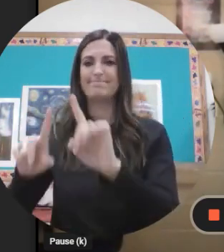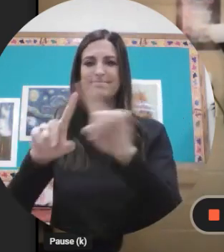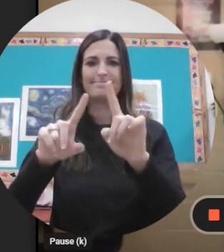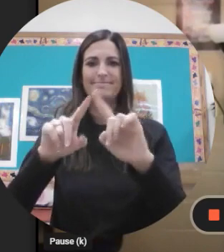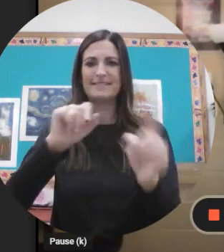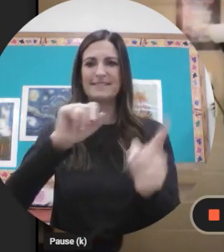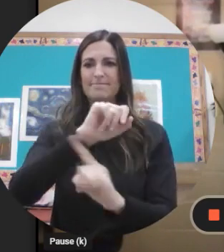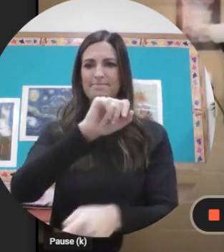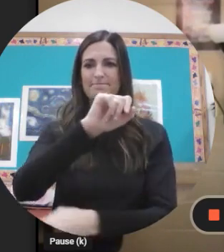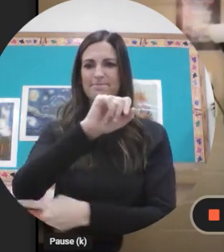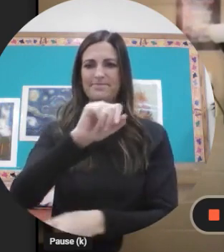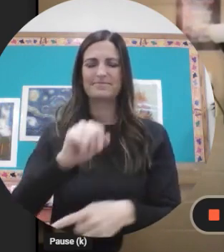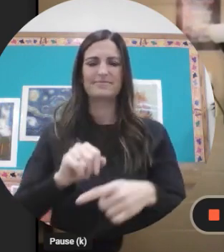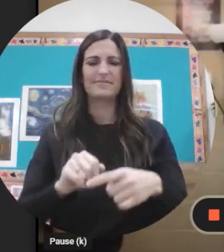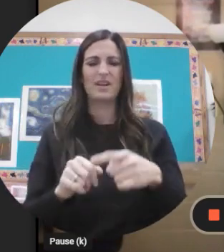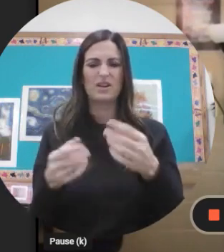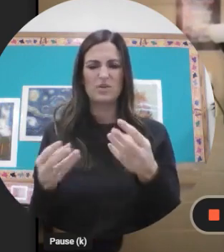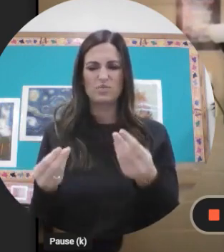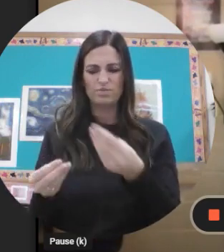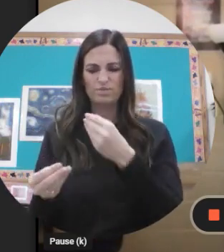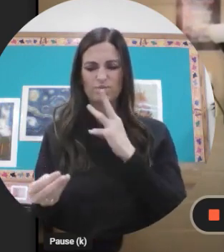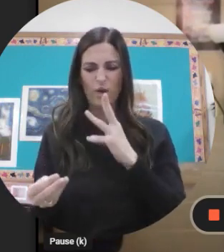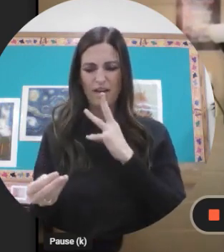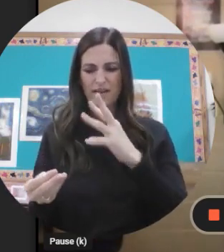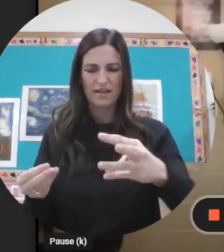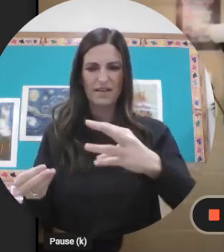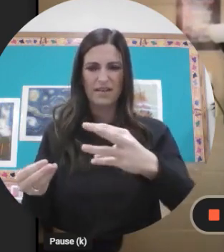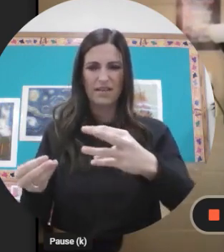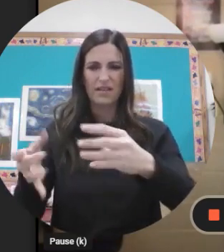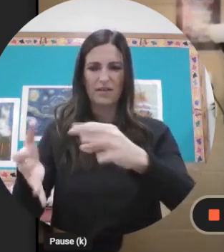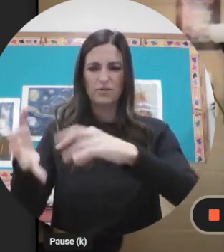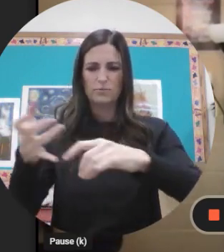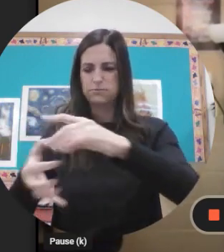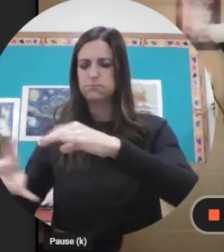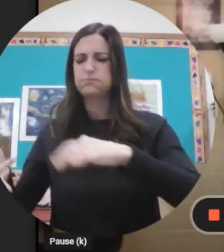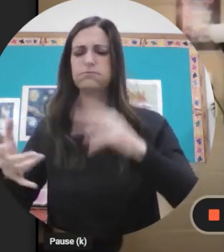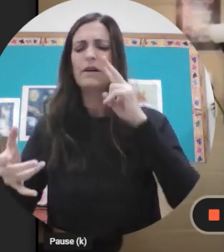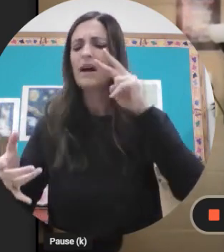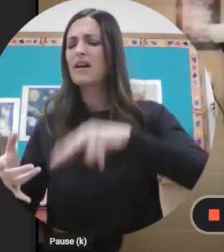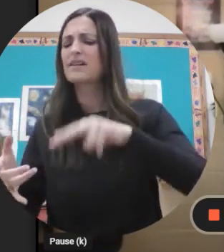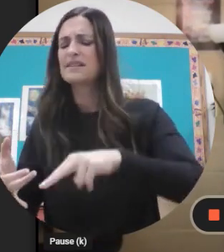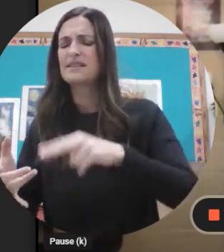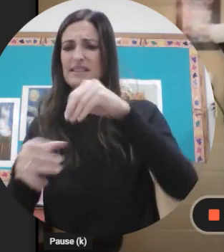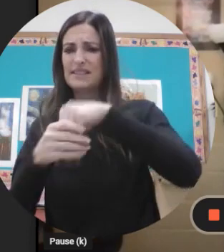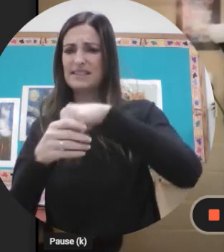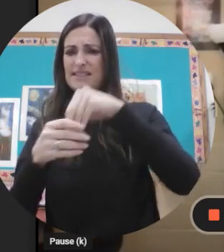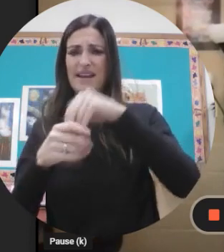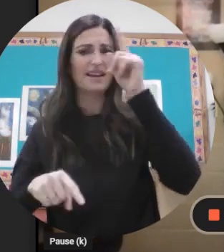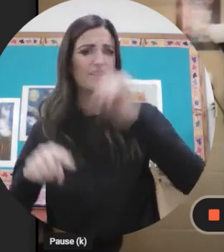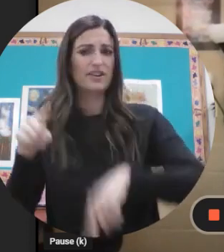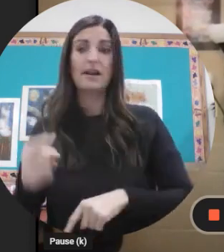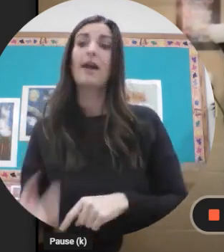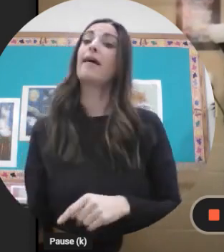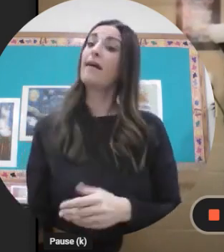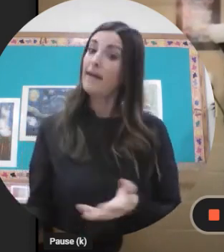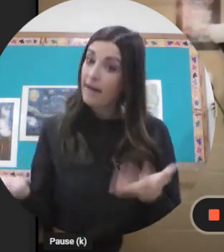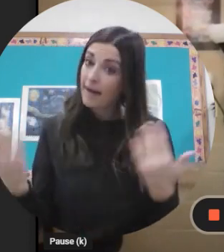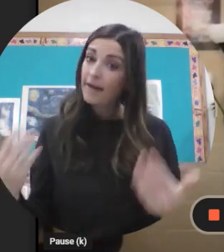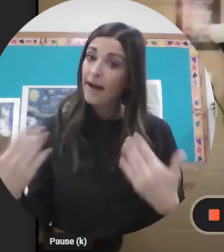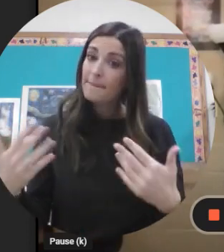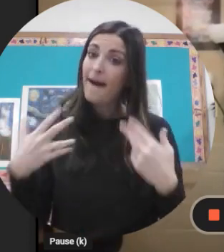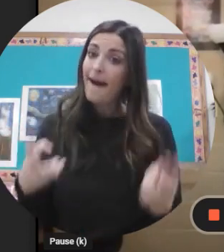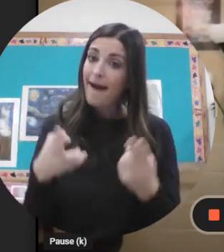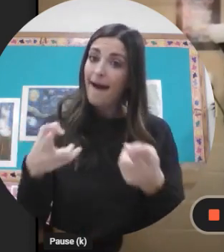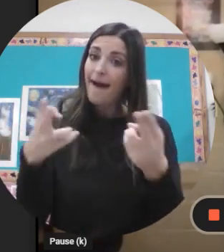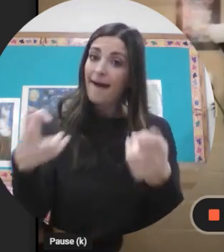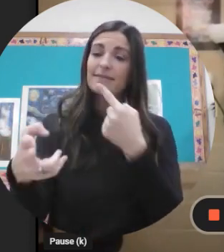water on a table. The bubbles were so thick that I couldn't see what was inside. "Let's go," one of the lunch ladies said to